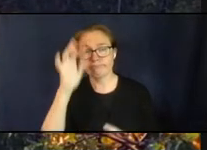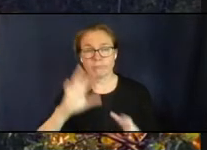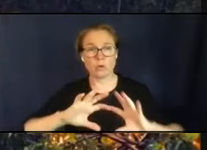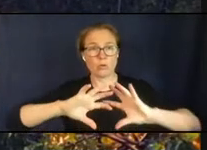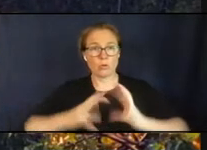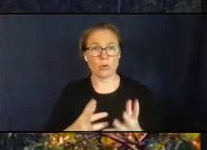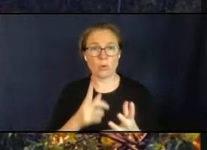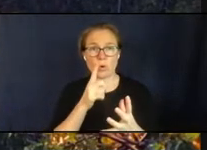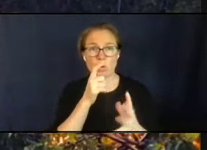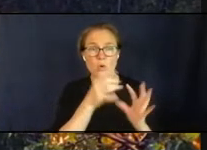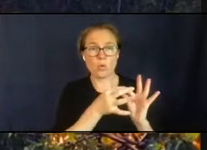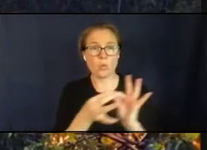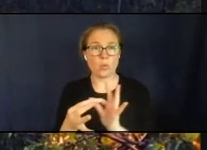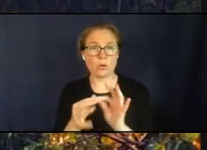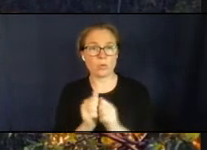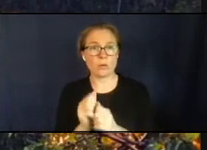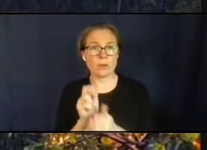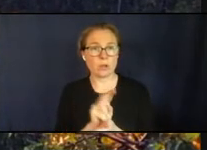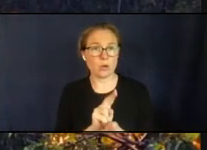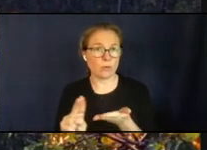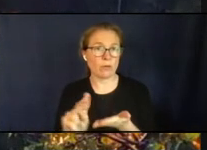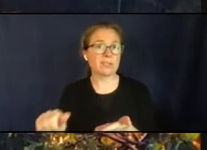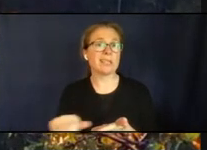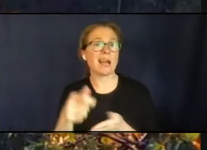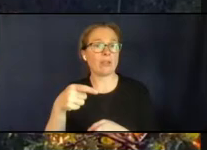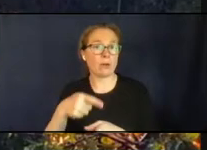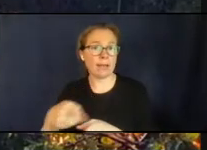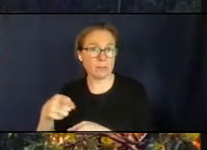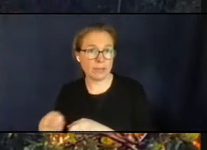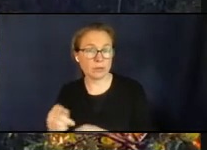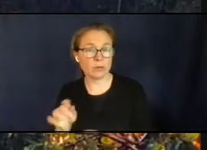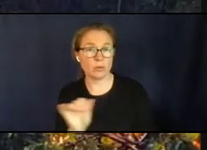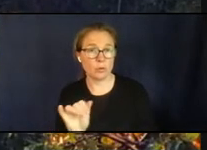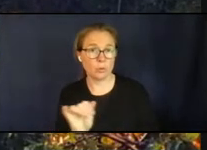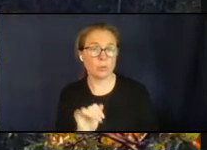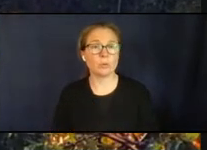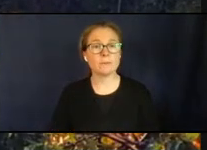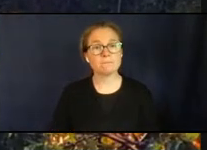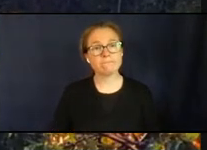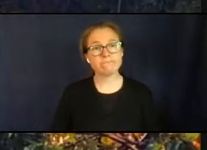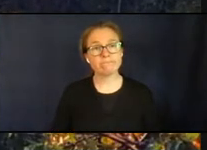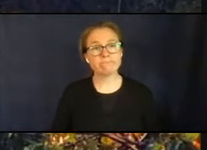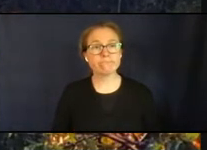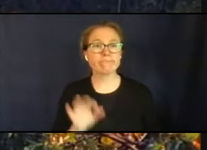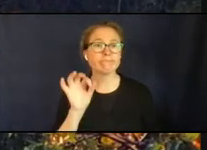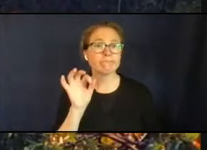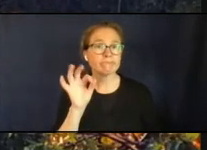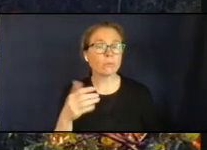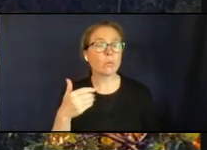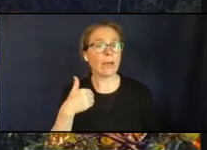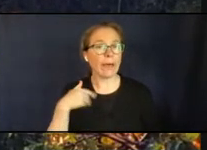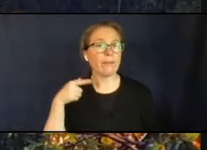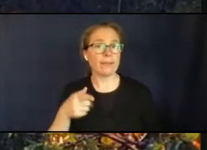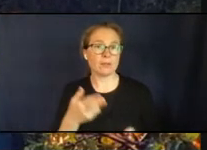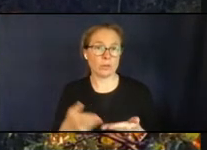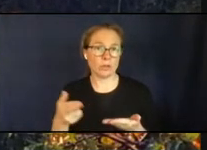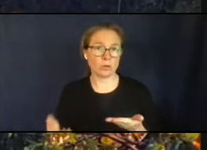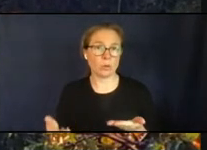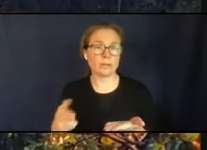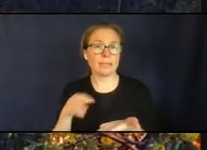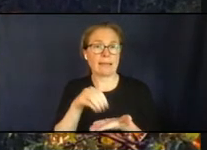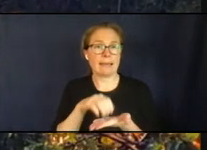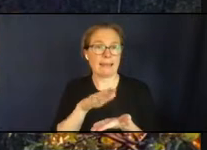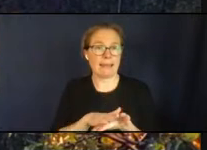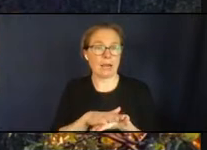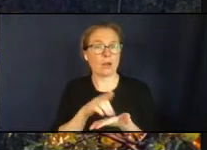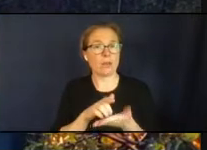university among other aspects. And just wanted to say that we have that kind of resource and they're fairly active.